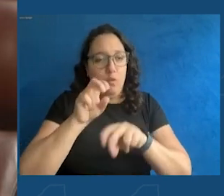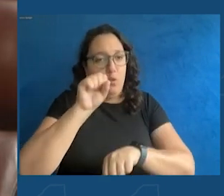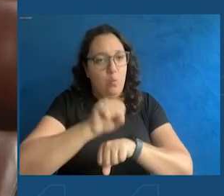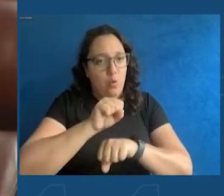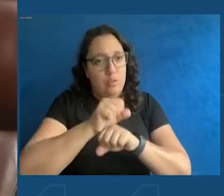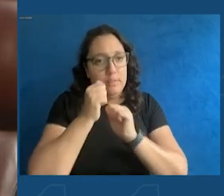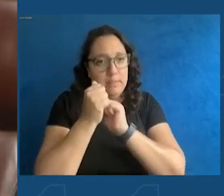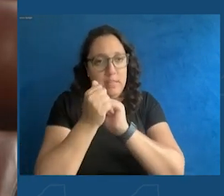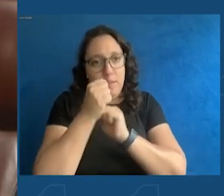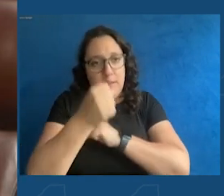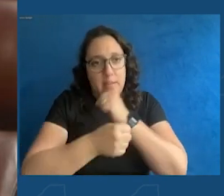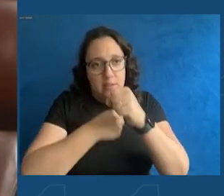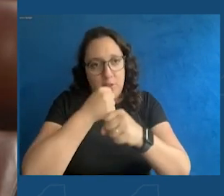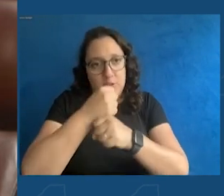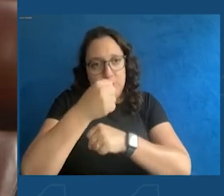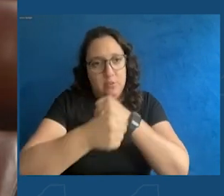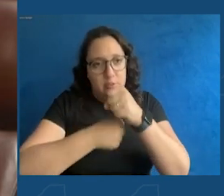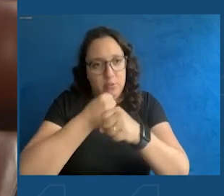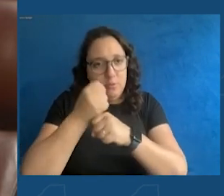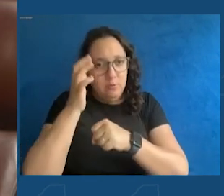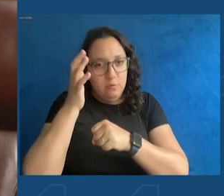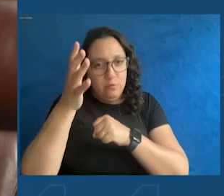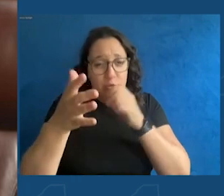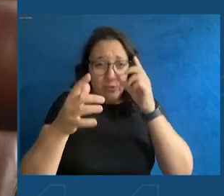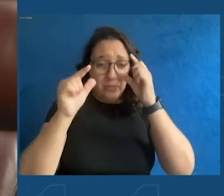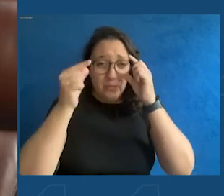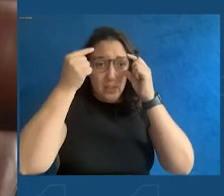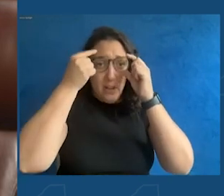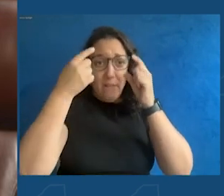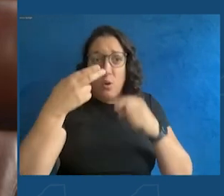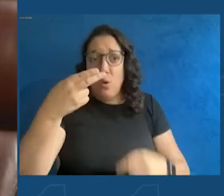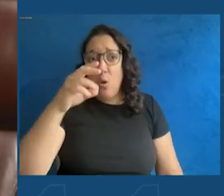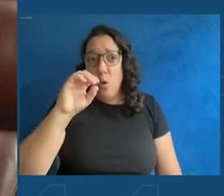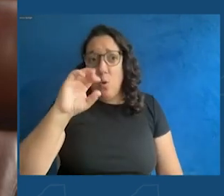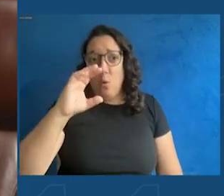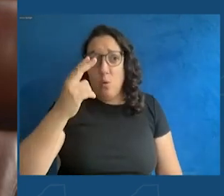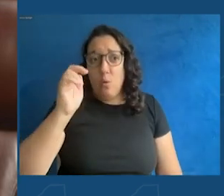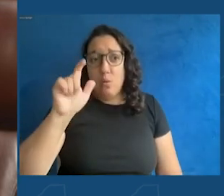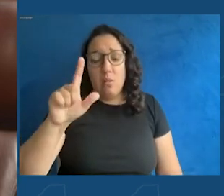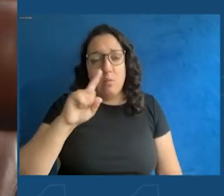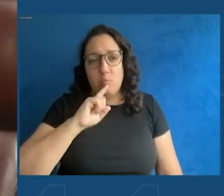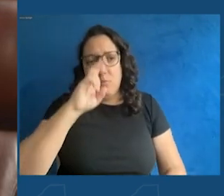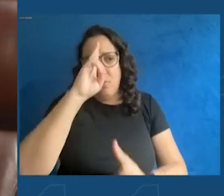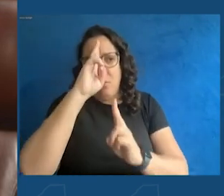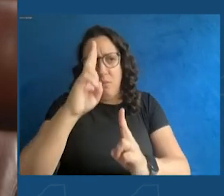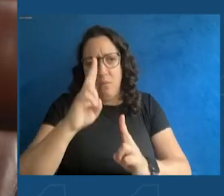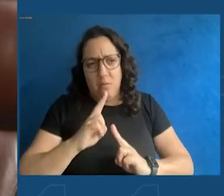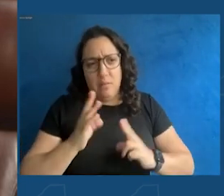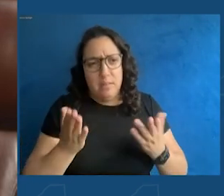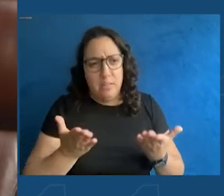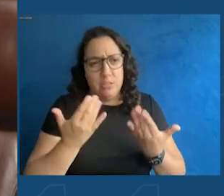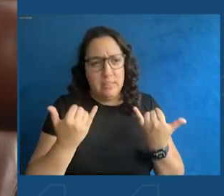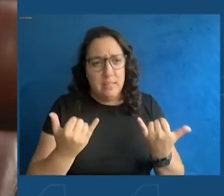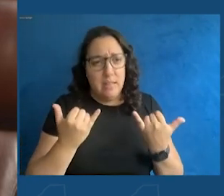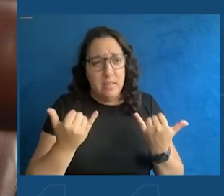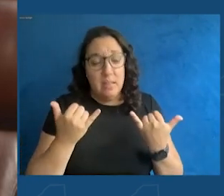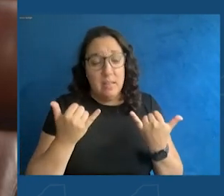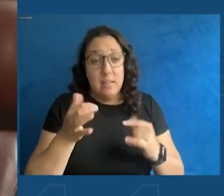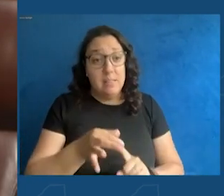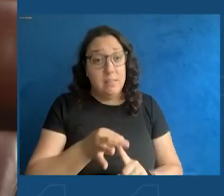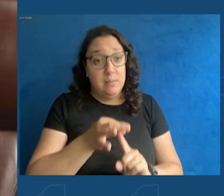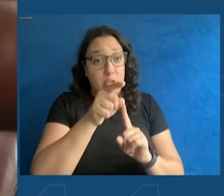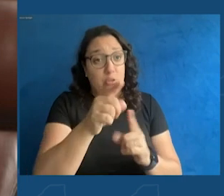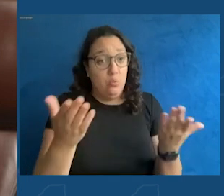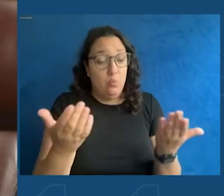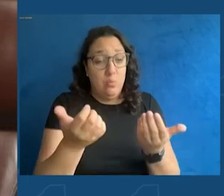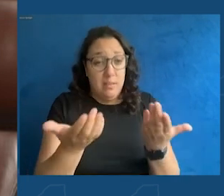come. Governor Hochul, I am so honored to be here today and especially to have you with us.